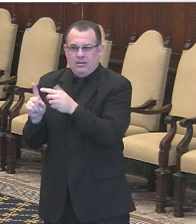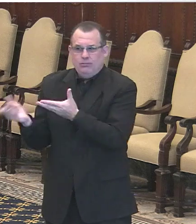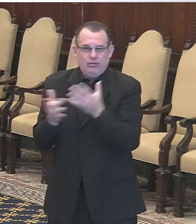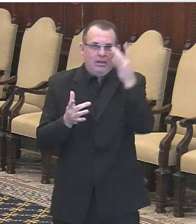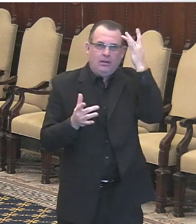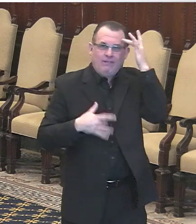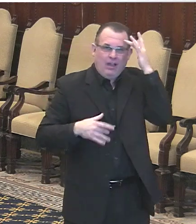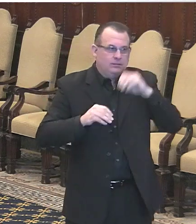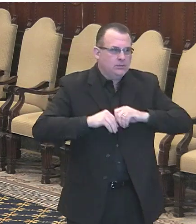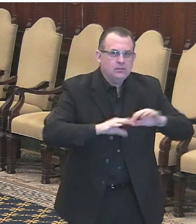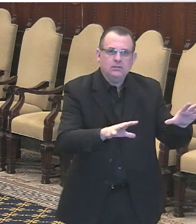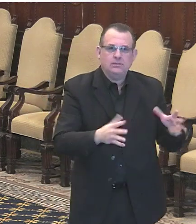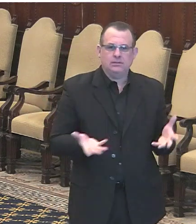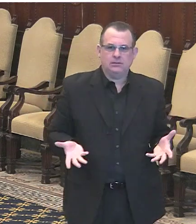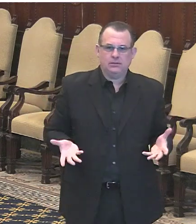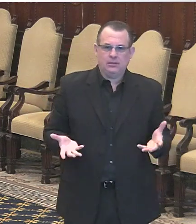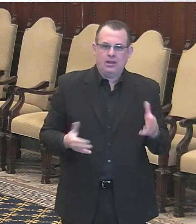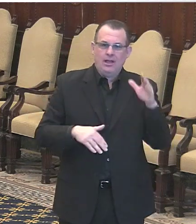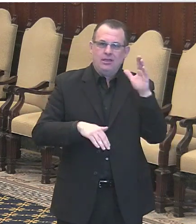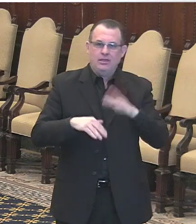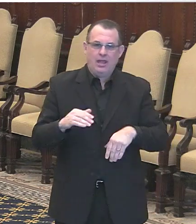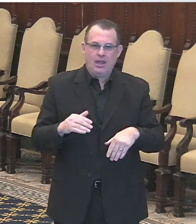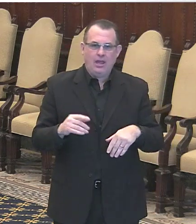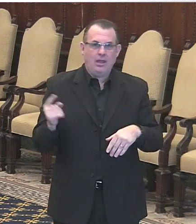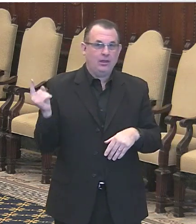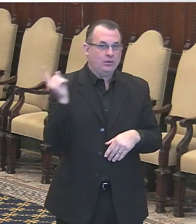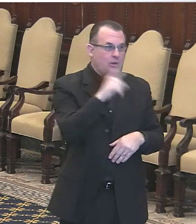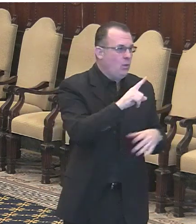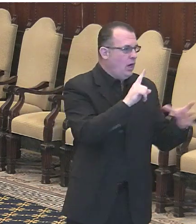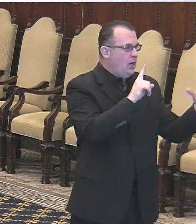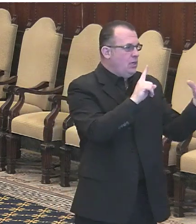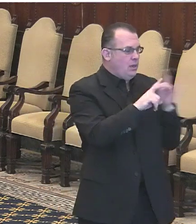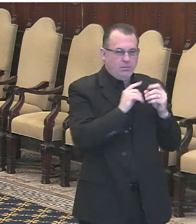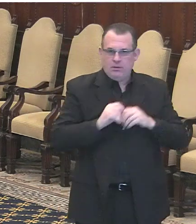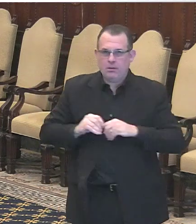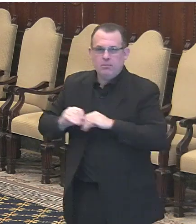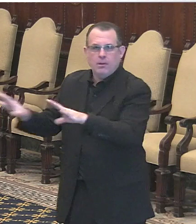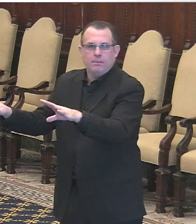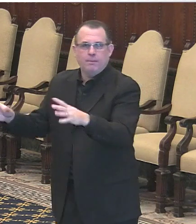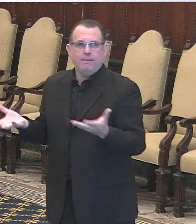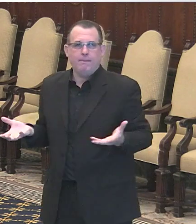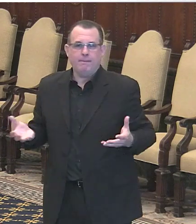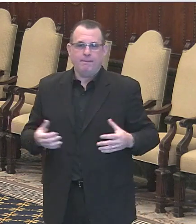an ongoing basis that's more important than an individual travel. Thank you.